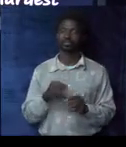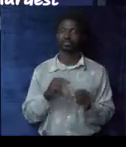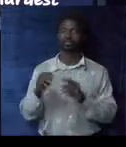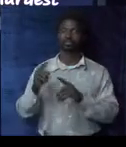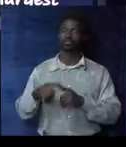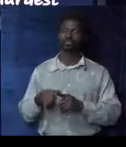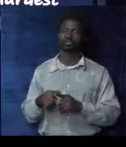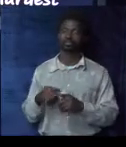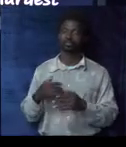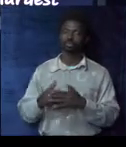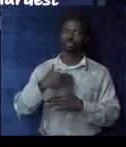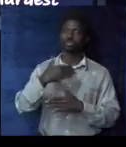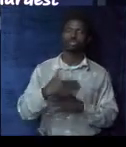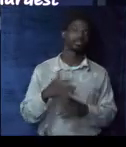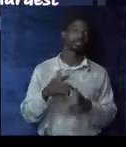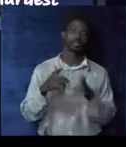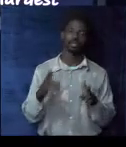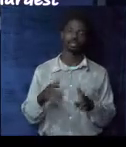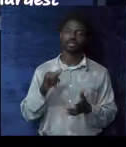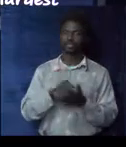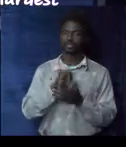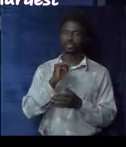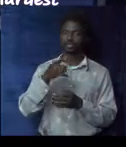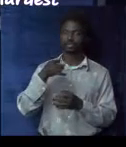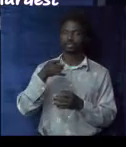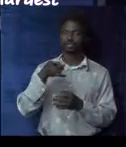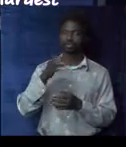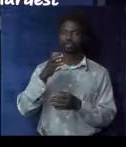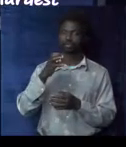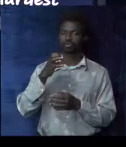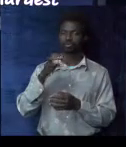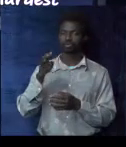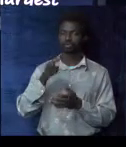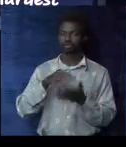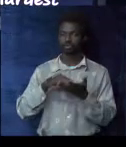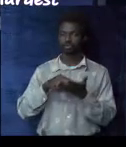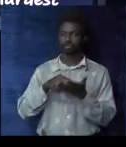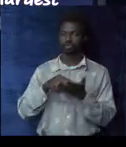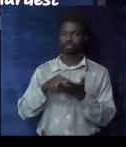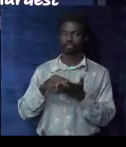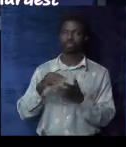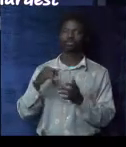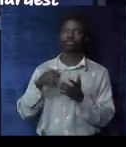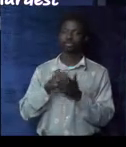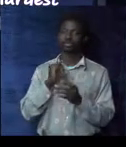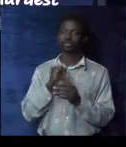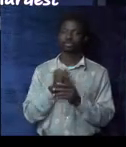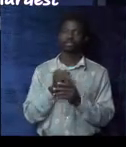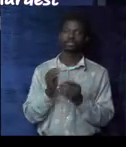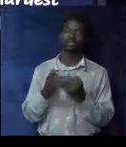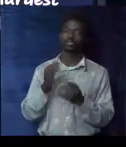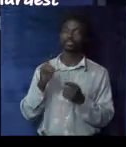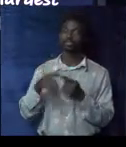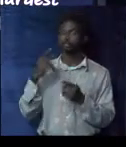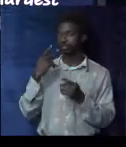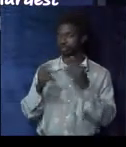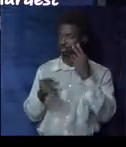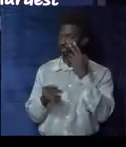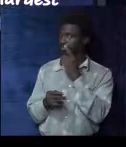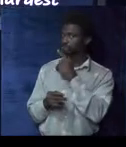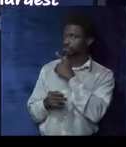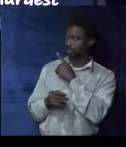next largest place value, and that is the 100 billions. So here it is easy to see that we have 600 billion for this